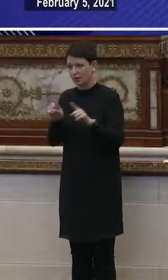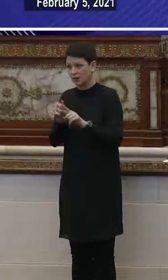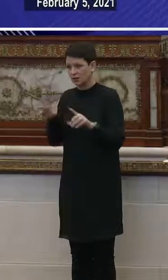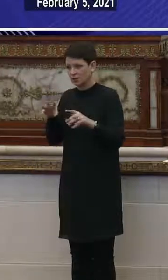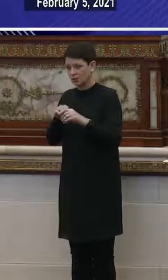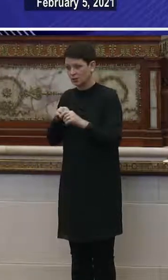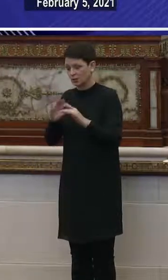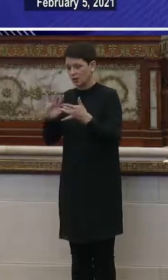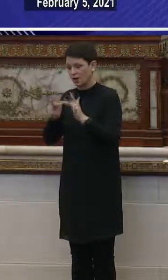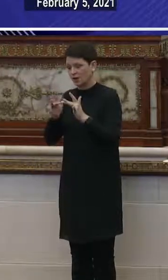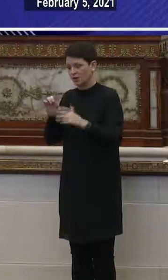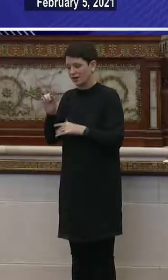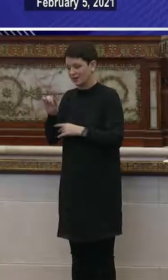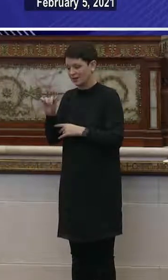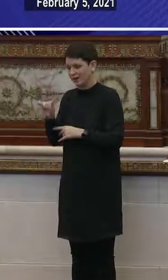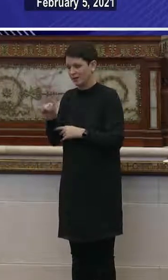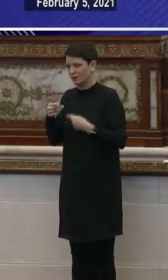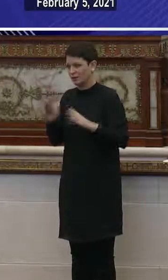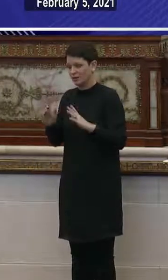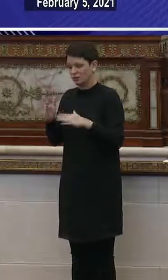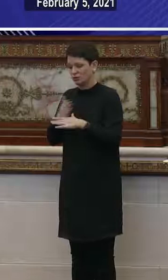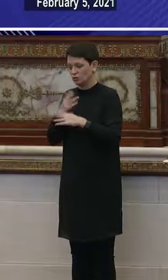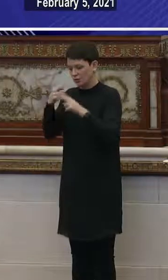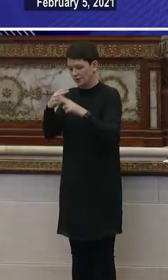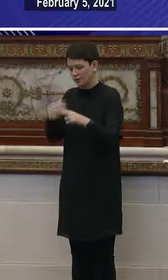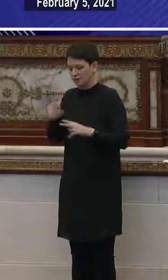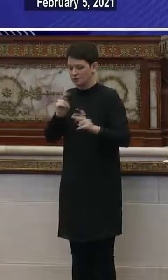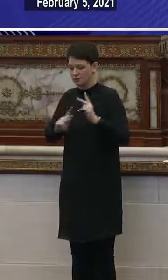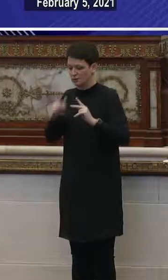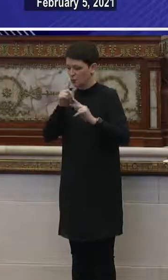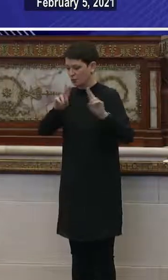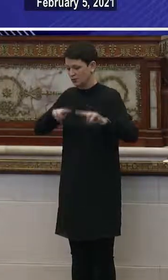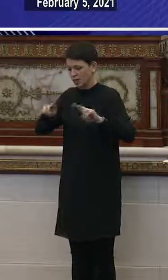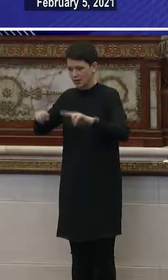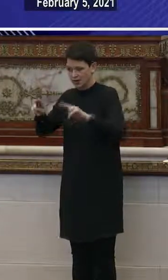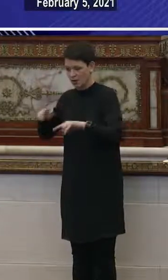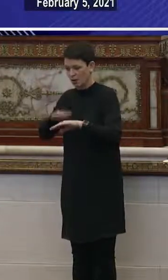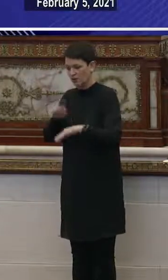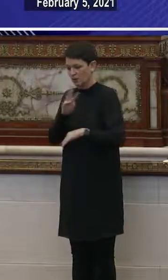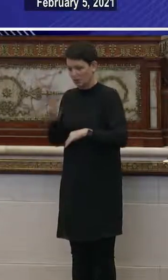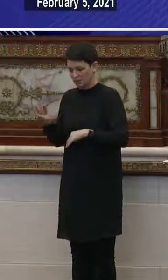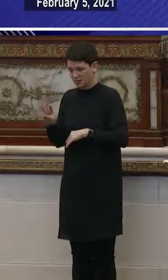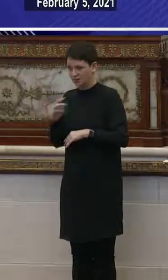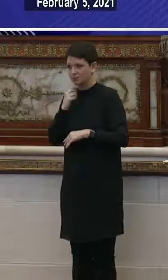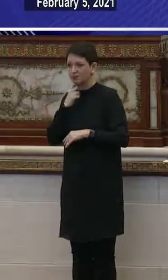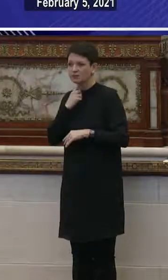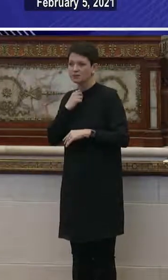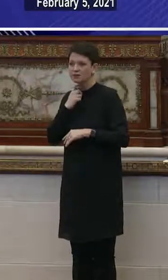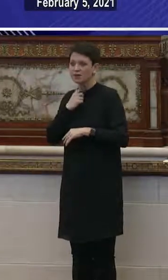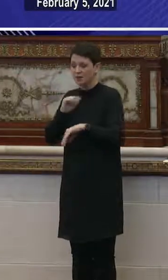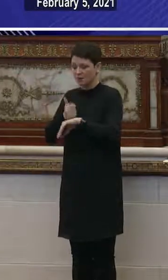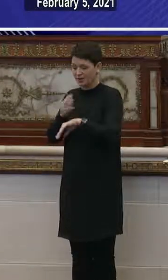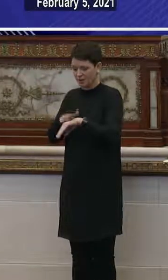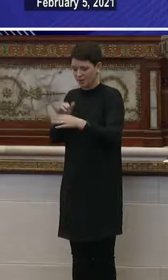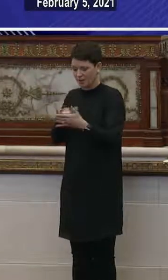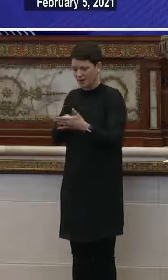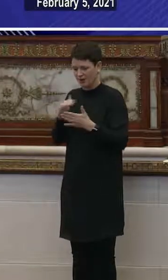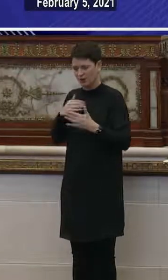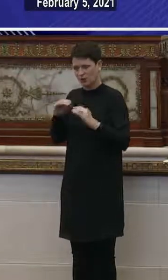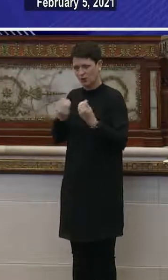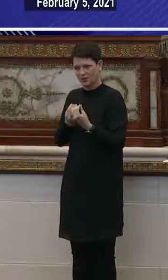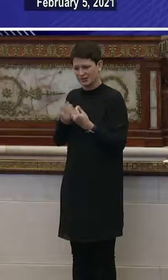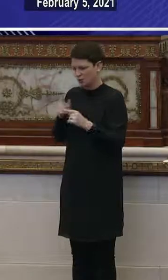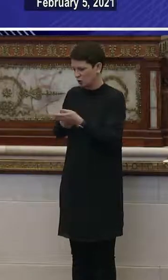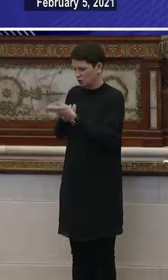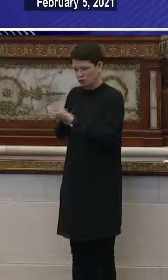online data policy that it would have allowed it to share the names of the people who had signed up on its website. Based on that information, I felt the organization was